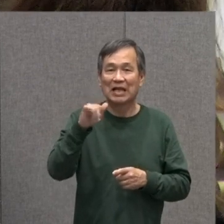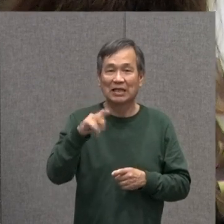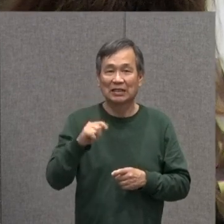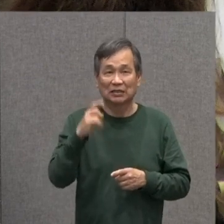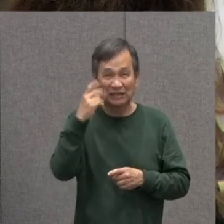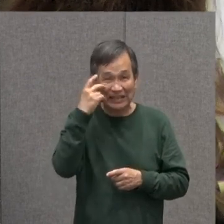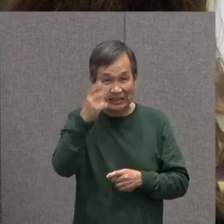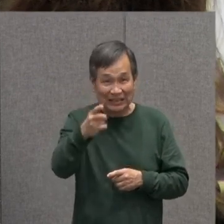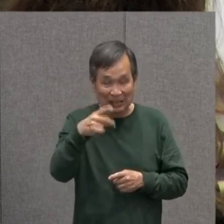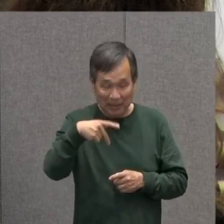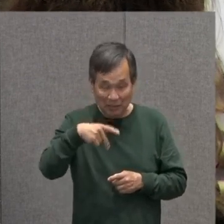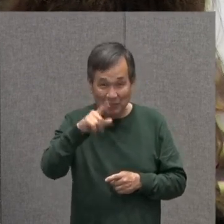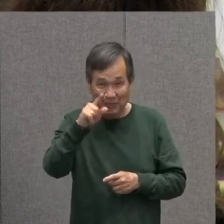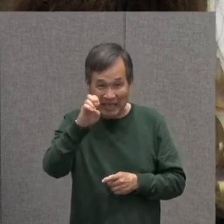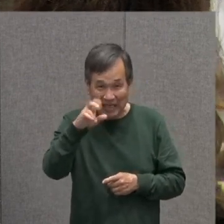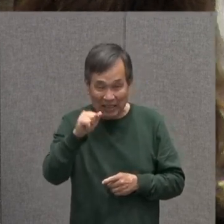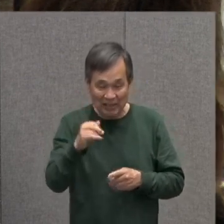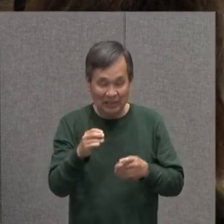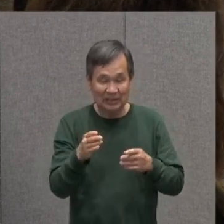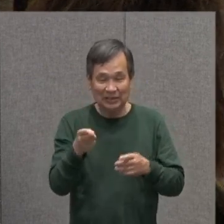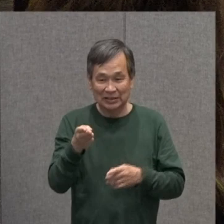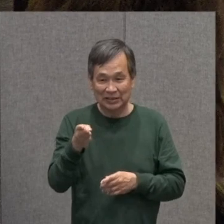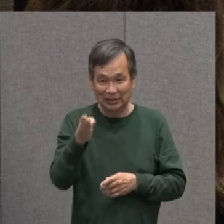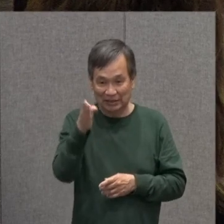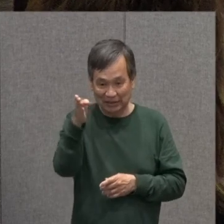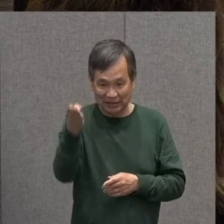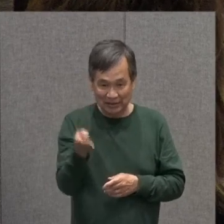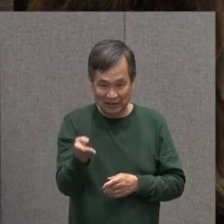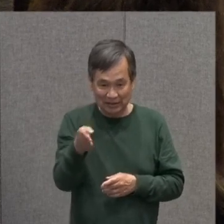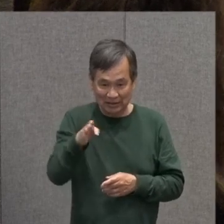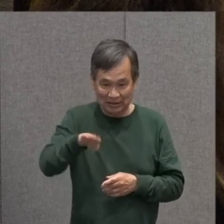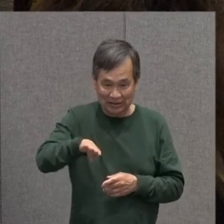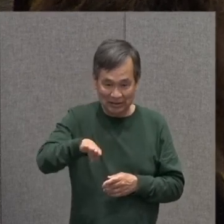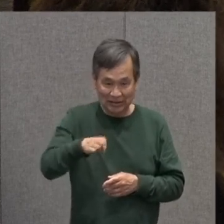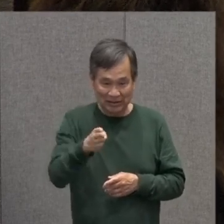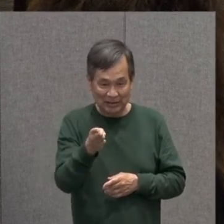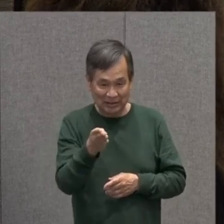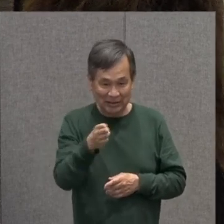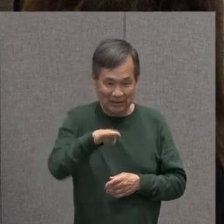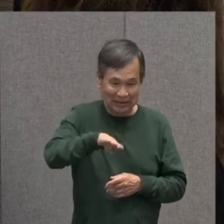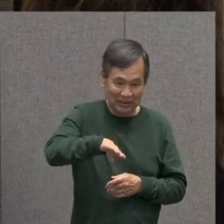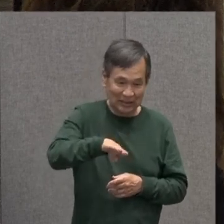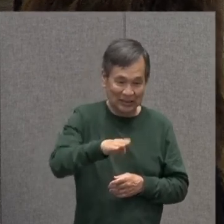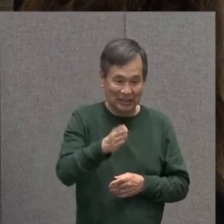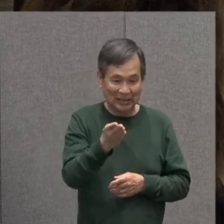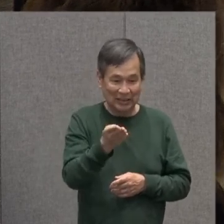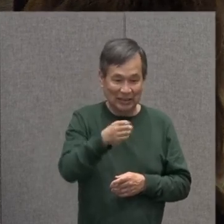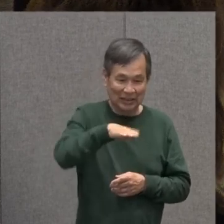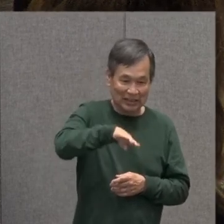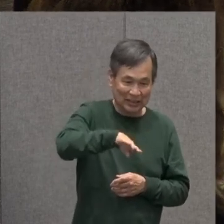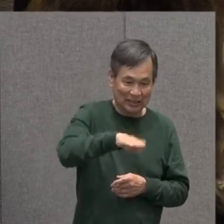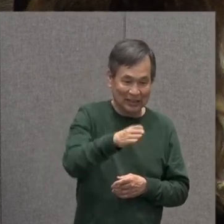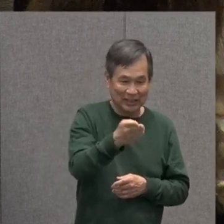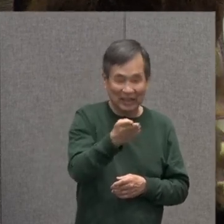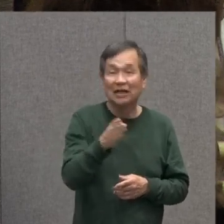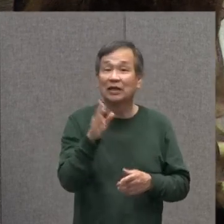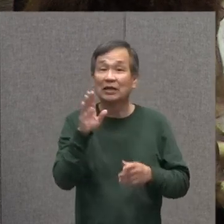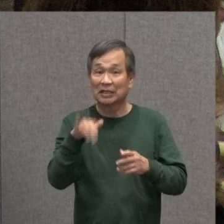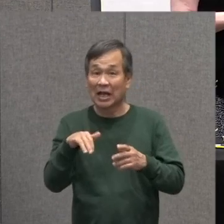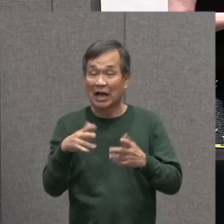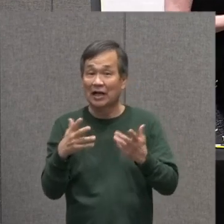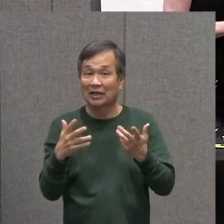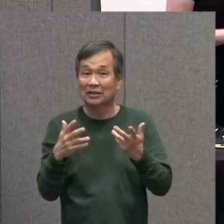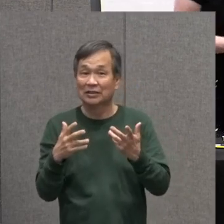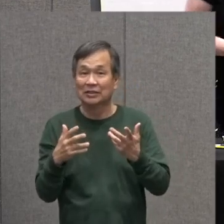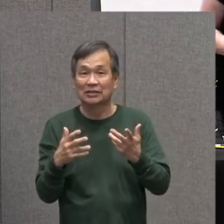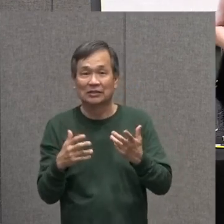really close at it, do you see how it's very zigzaggy? That's because of how we fold it. And it's sort of a